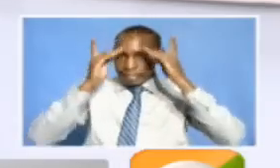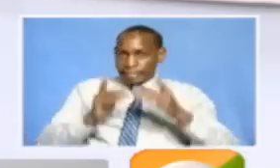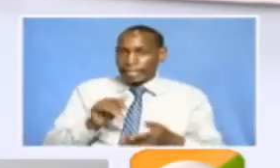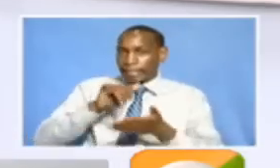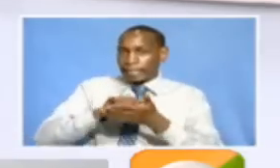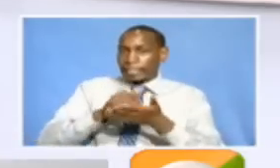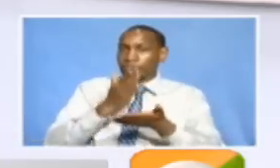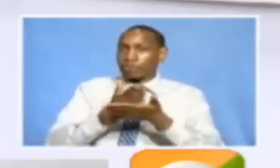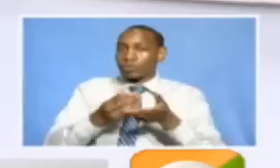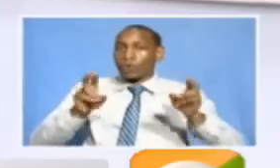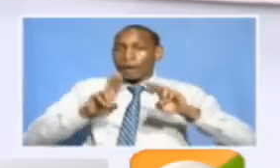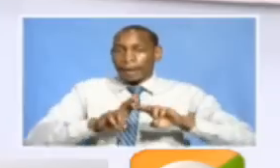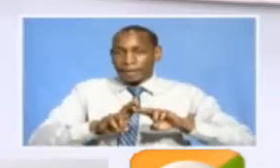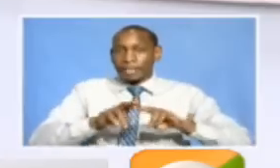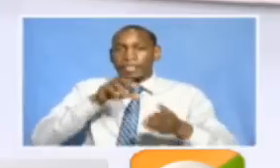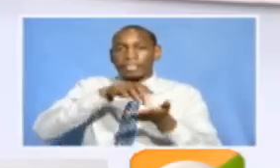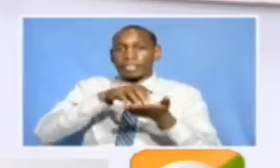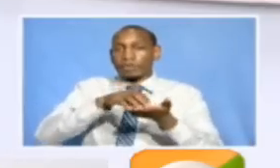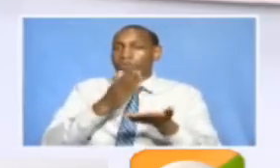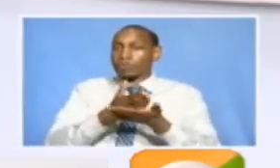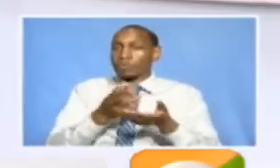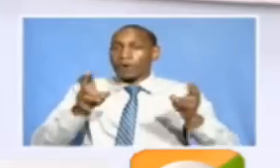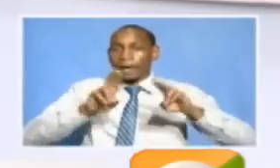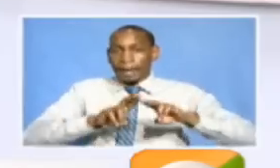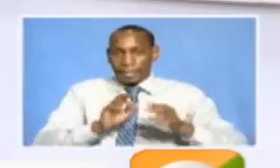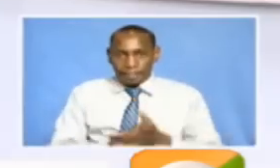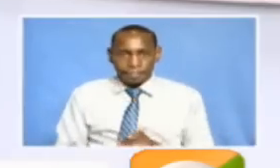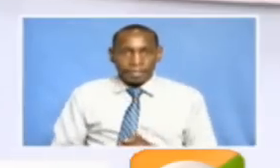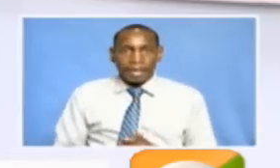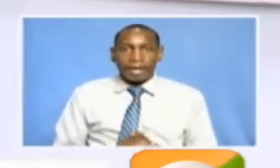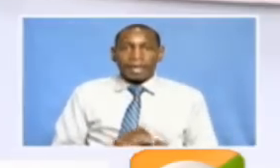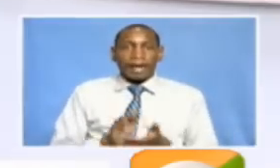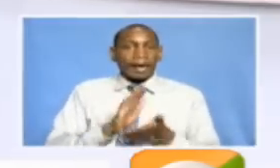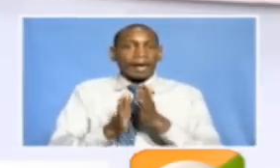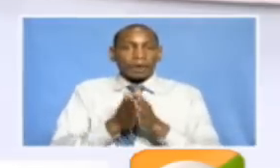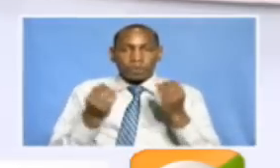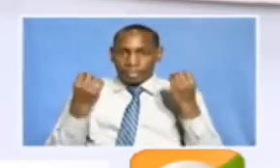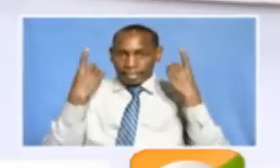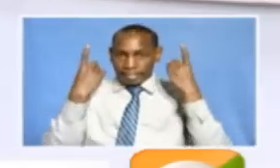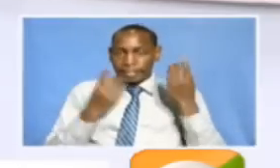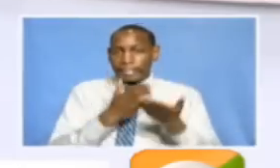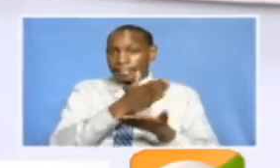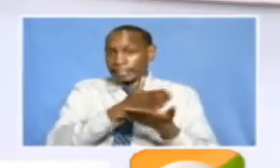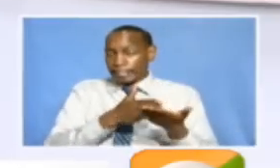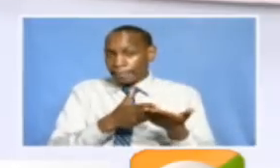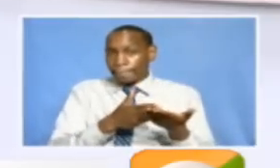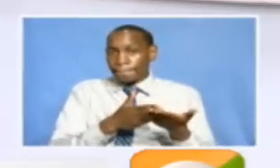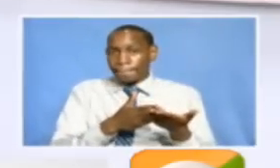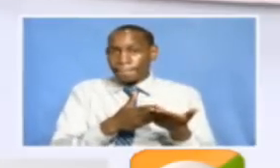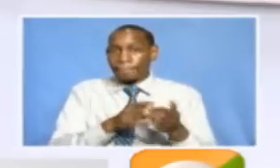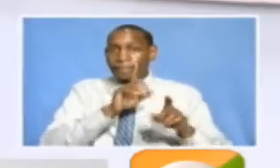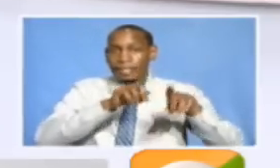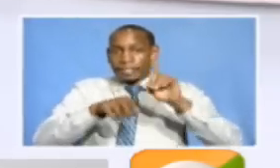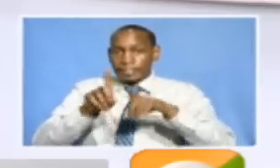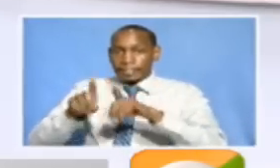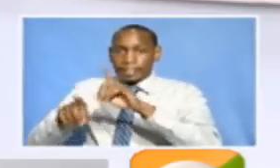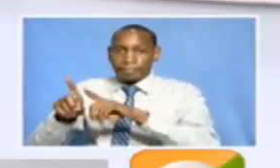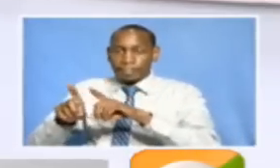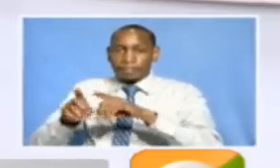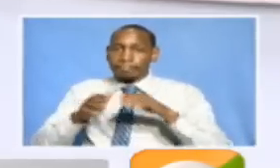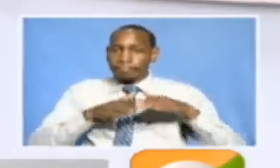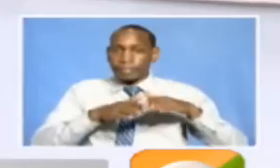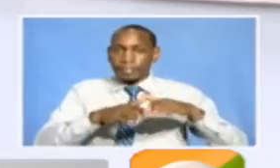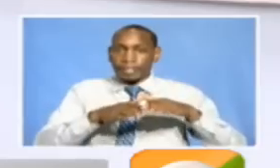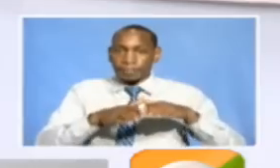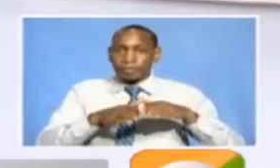actually occurred, this incident actually occurred. And there's a lot of misunderstanding on certain, the dynamics of a